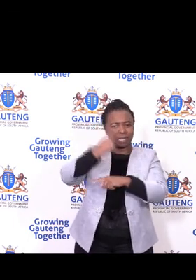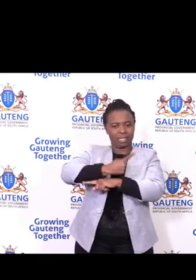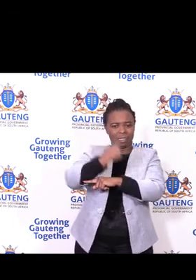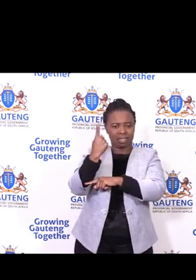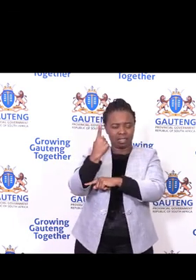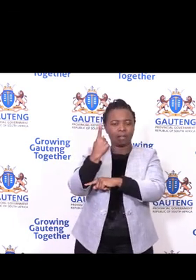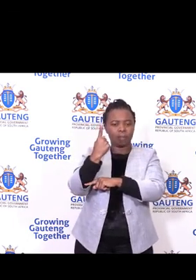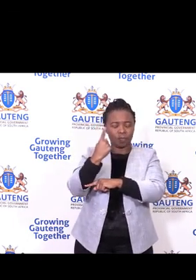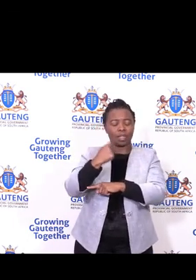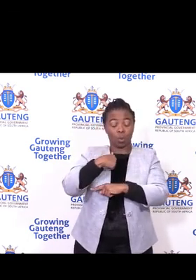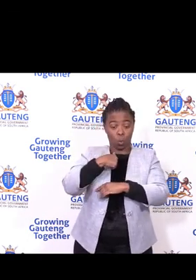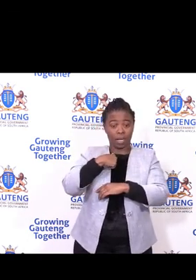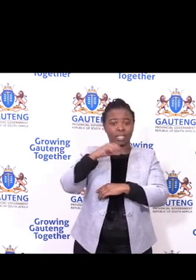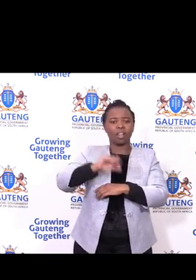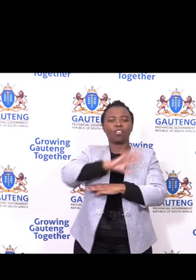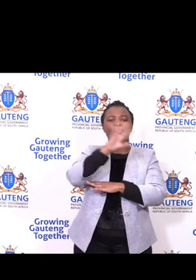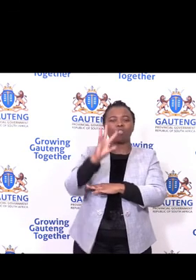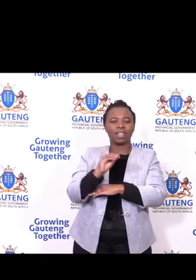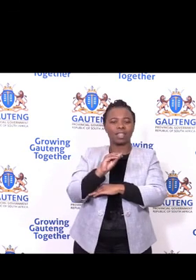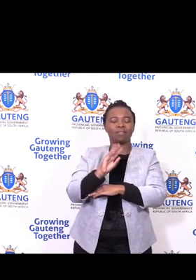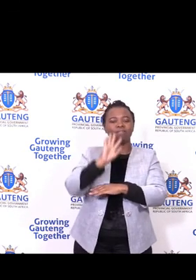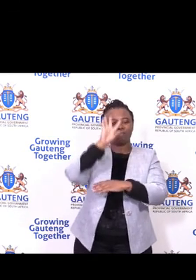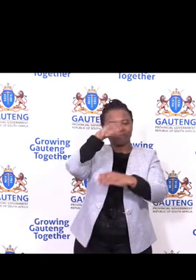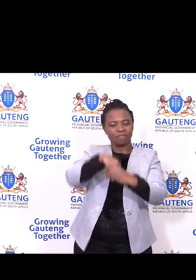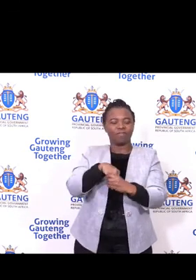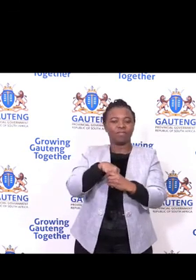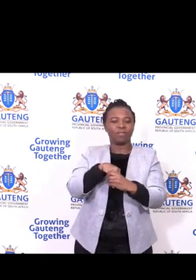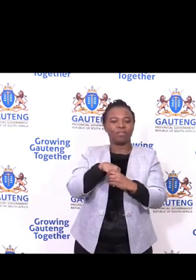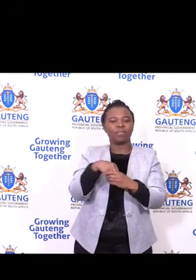Africans, we need to play a role and spend 67